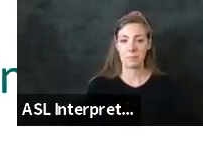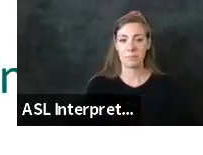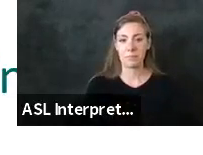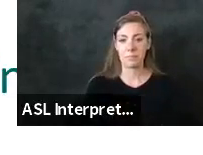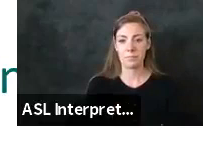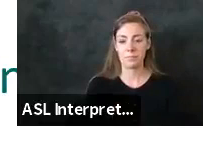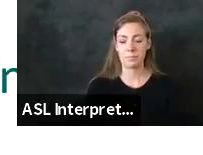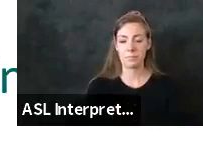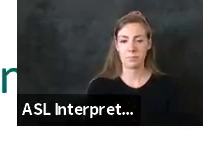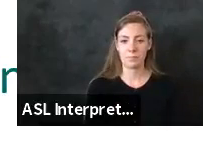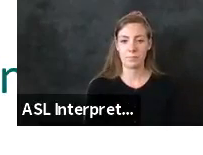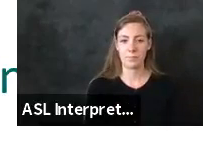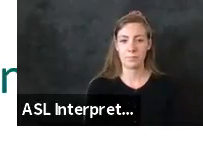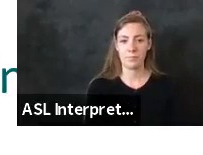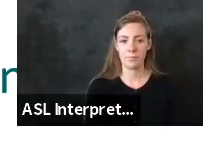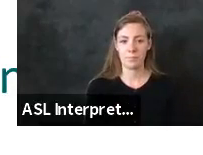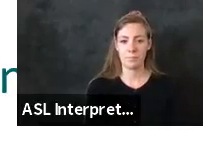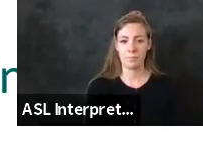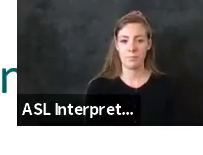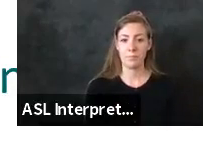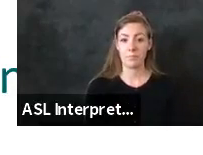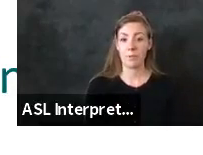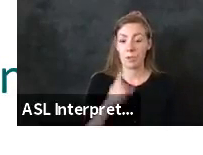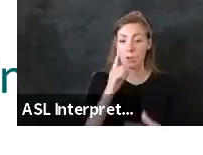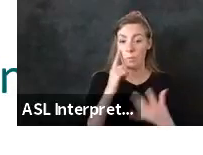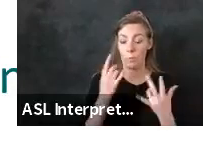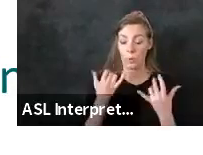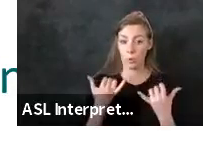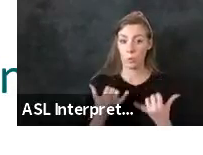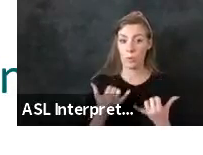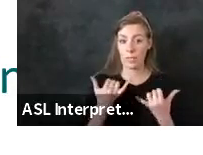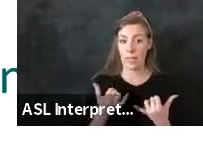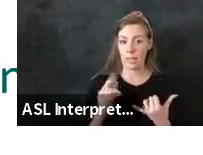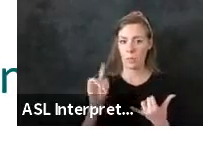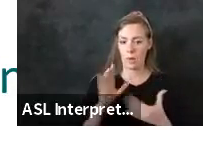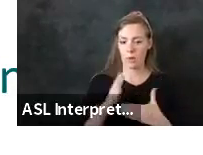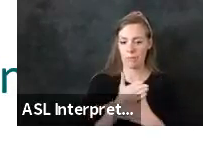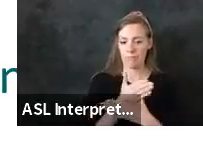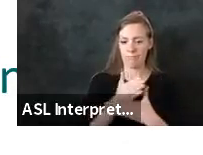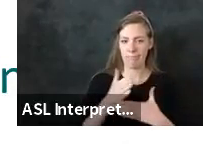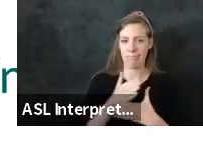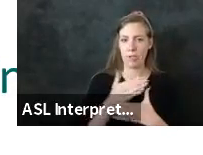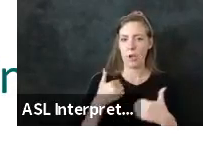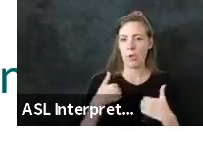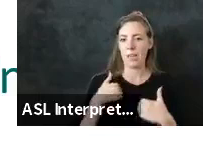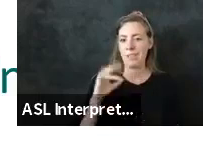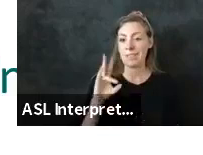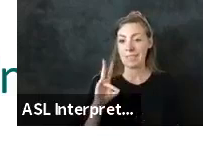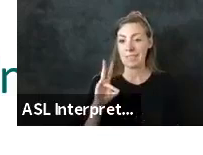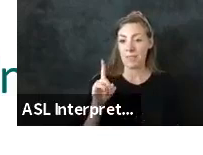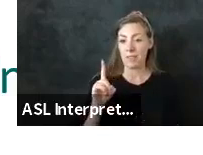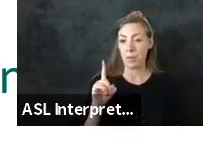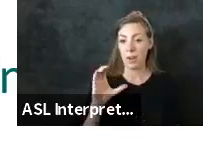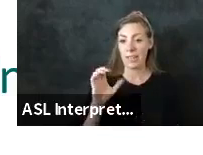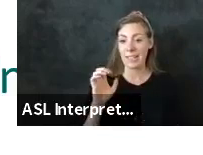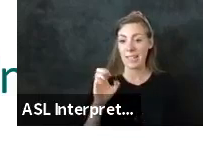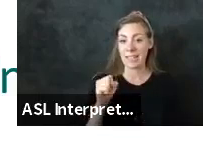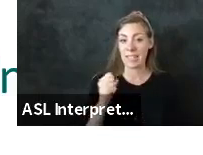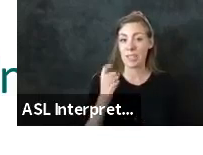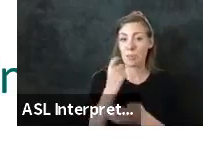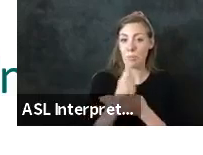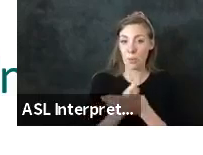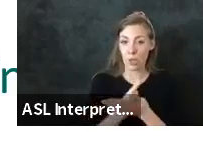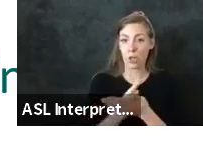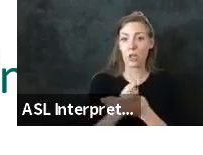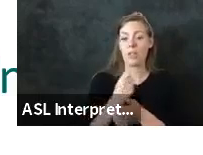Looking at where Sonoma County is as of today, we are at 71 cases per week per